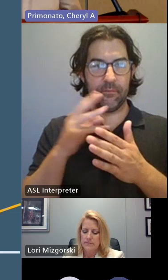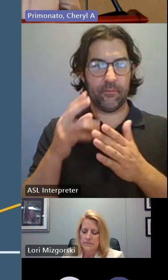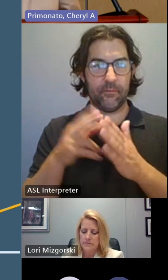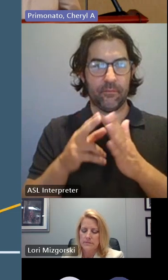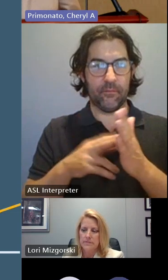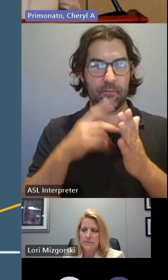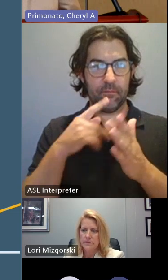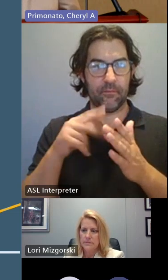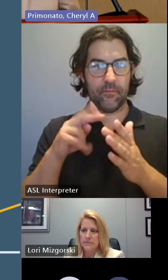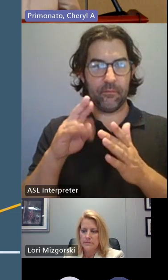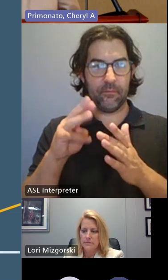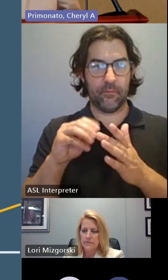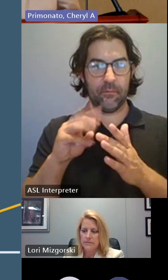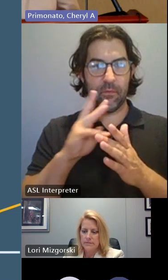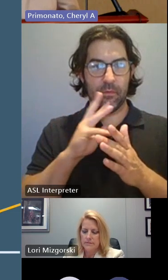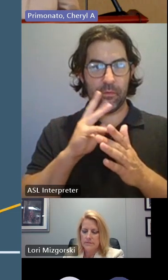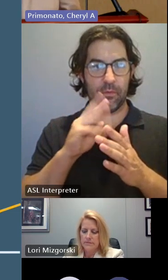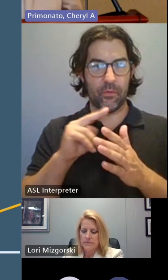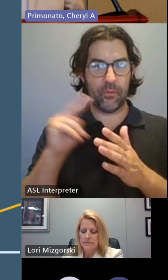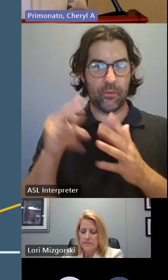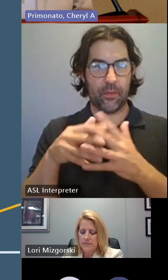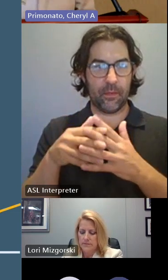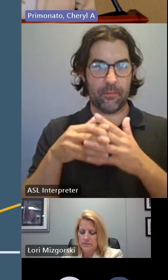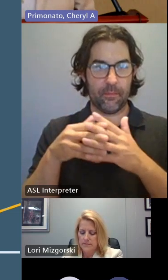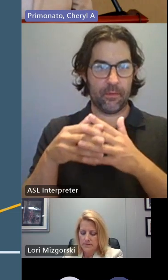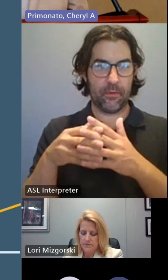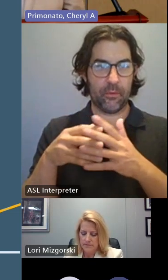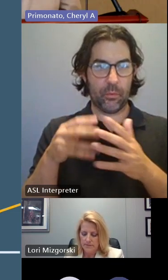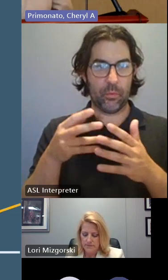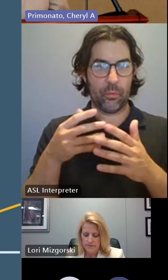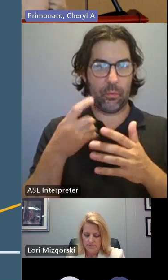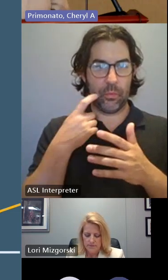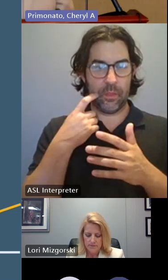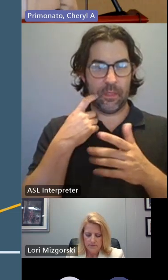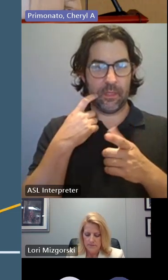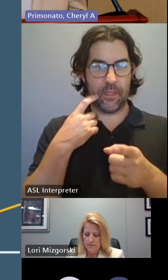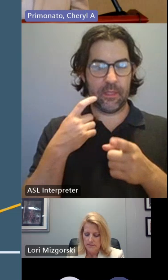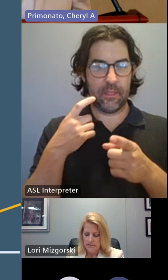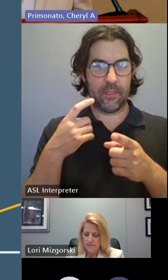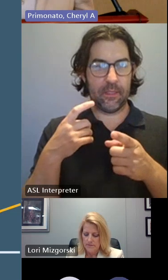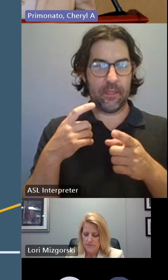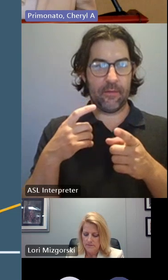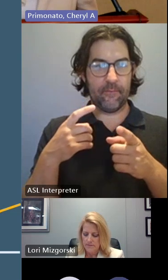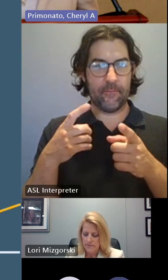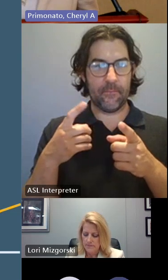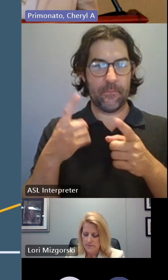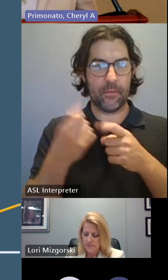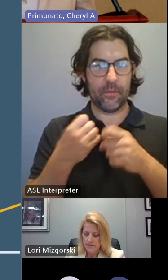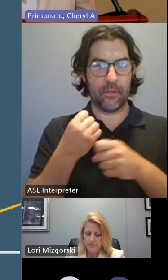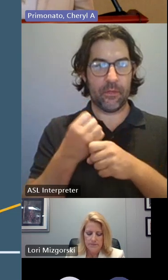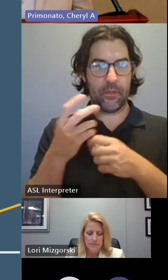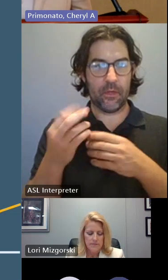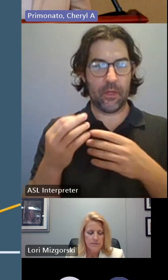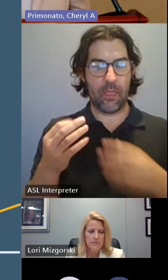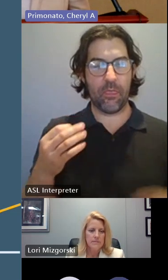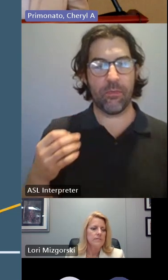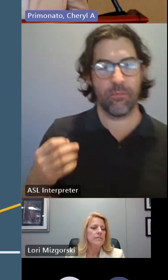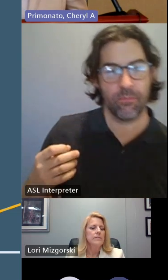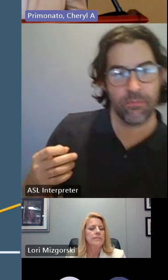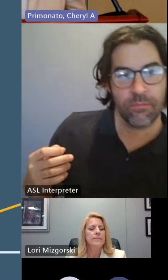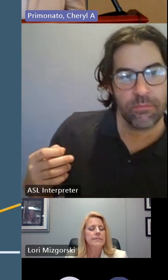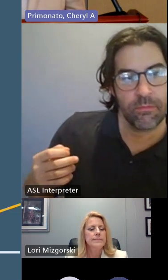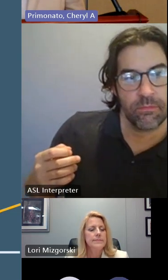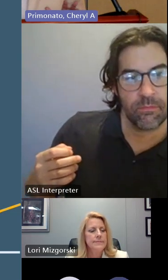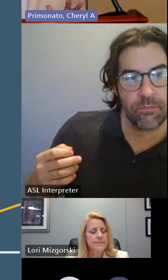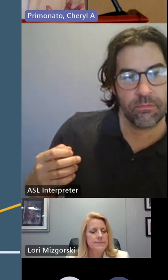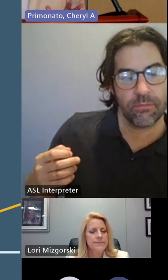Primo Water North America. Recently, the Commonwealth of Pennsylvania exercised a 1-year option period with the contractor that